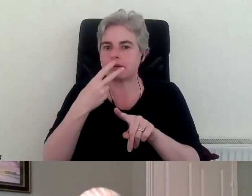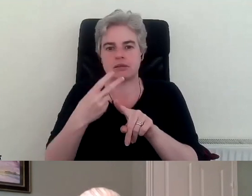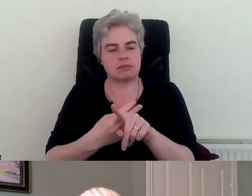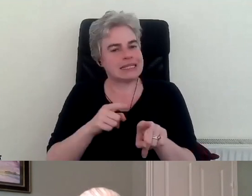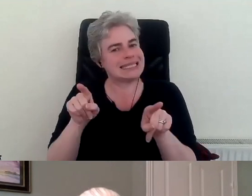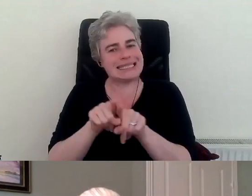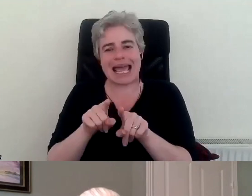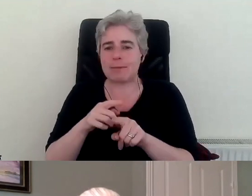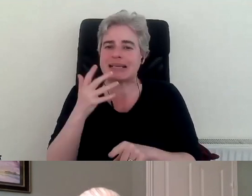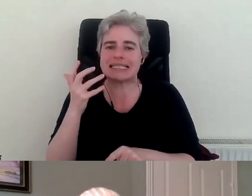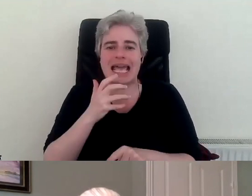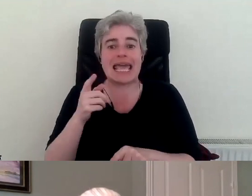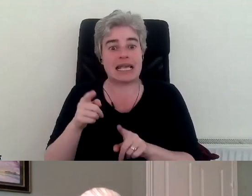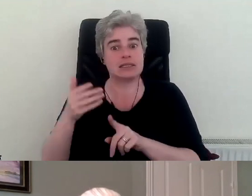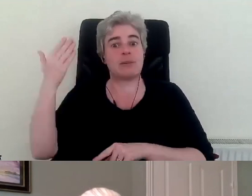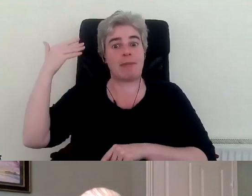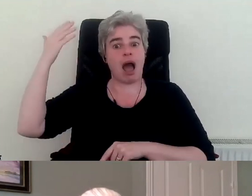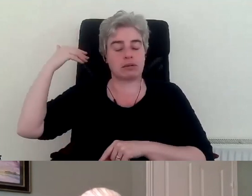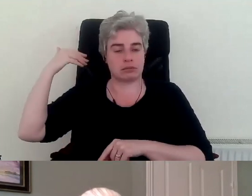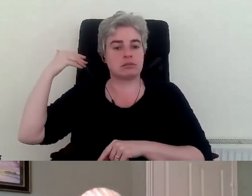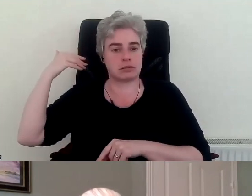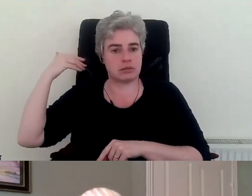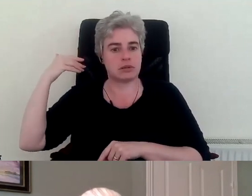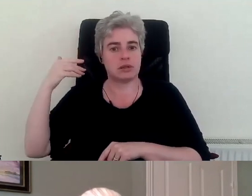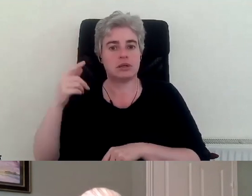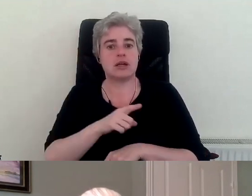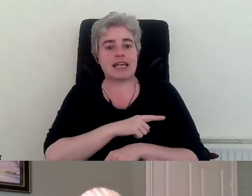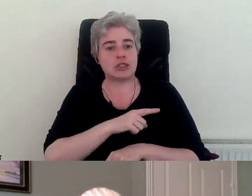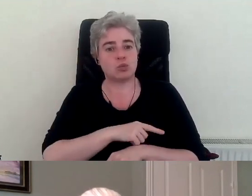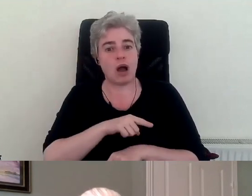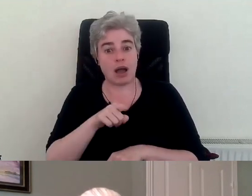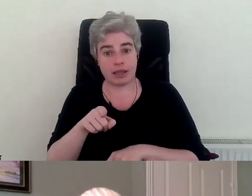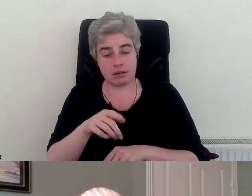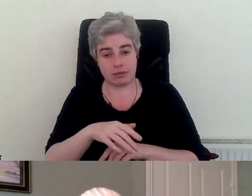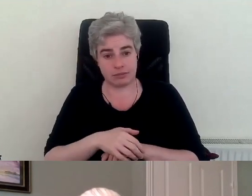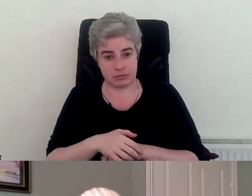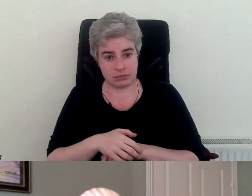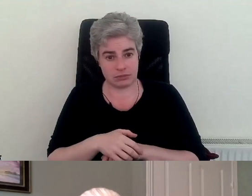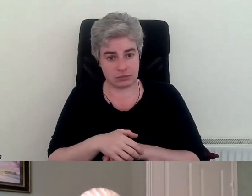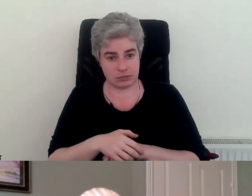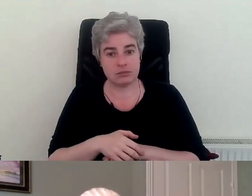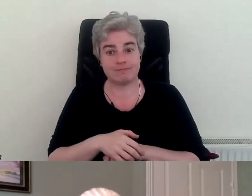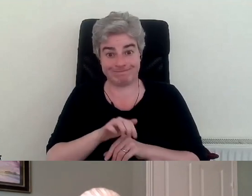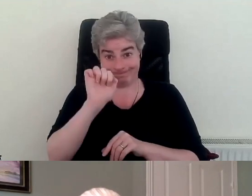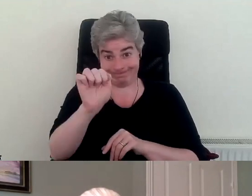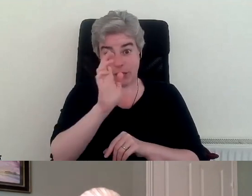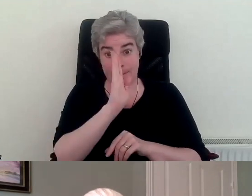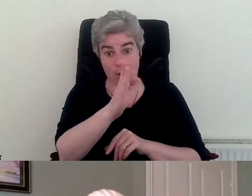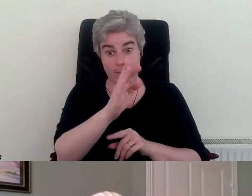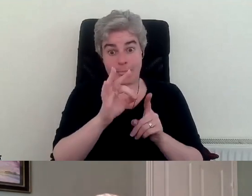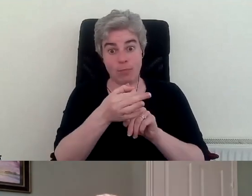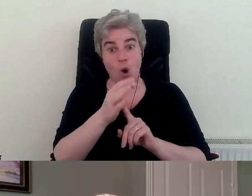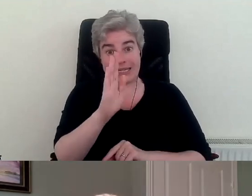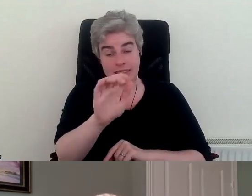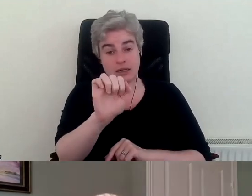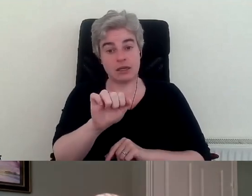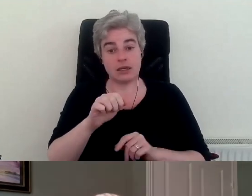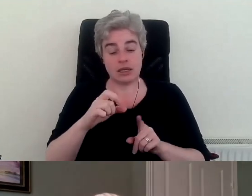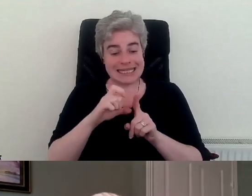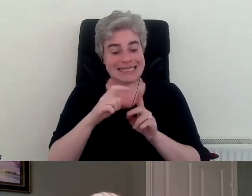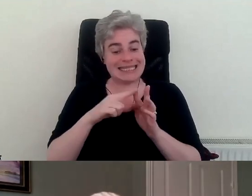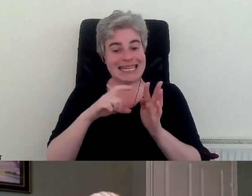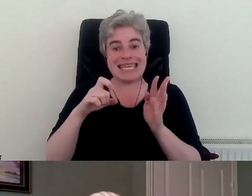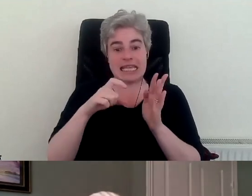we have done in the past. And that is why you're exactly on the point that